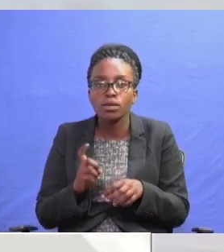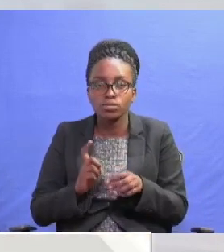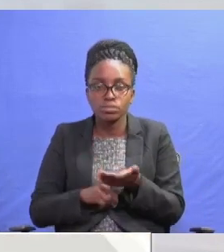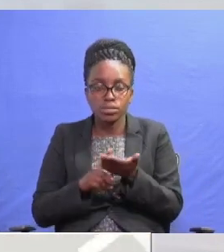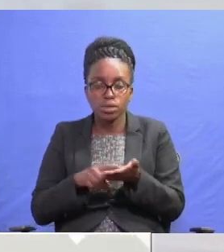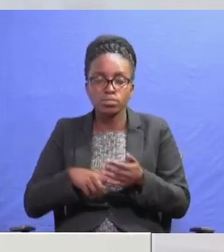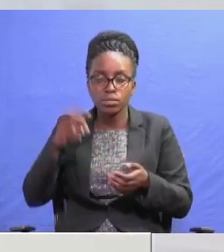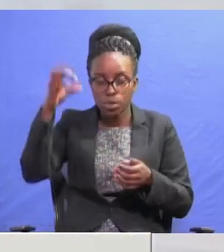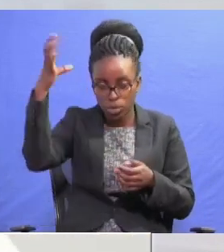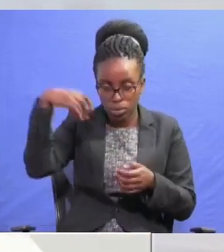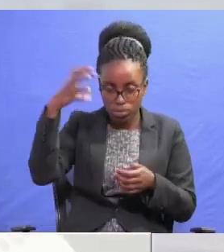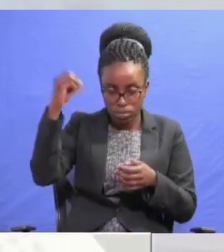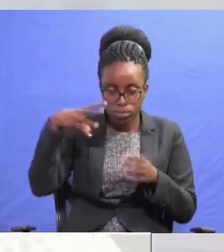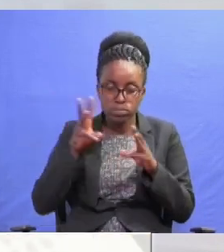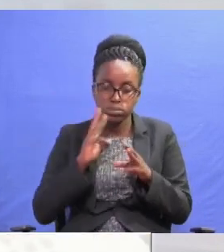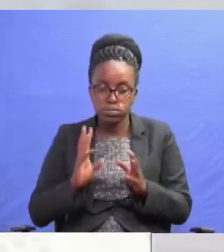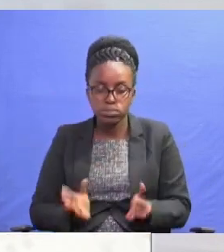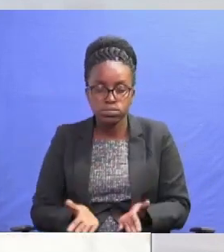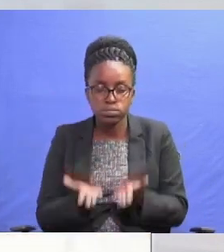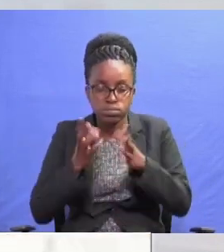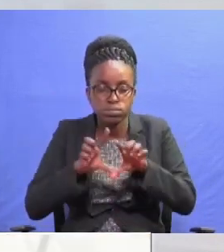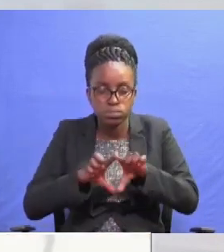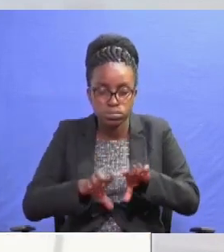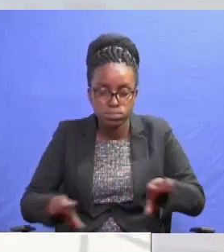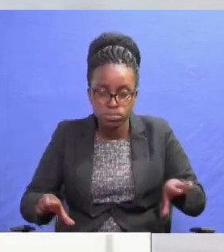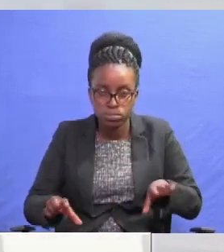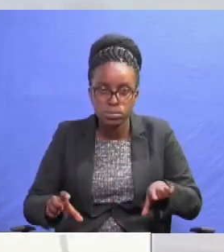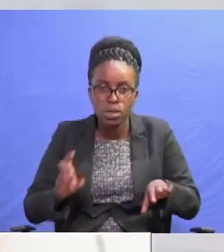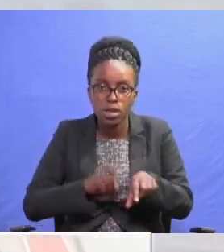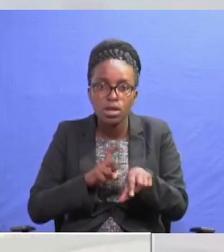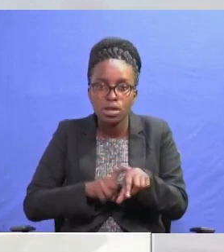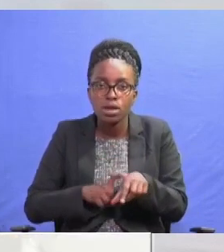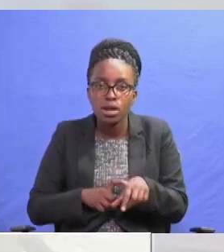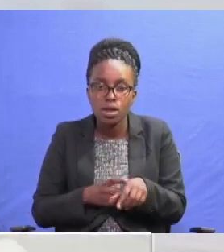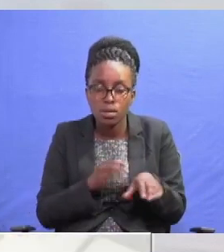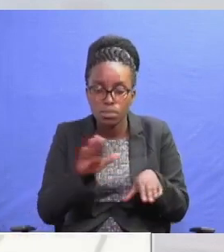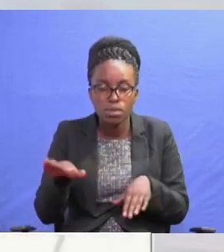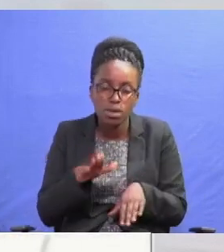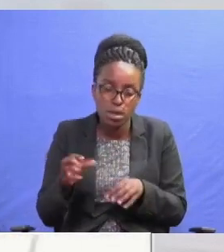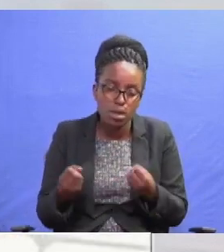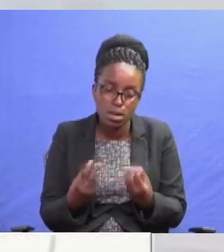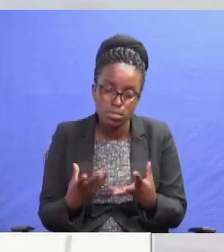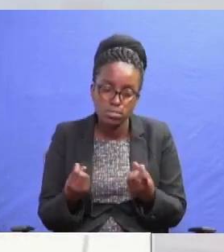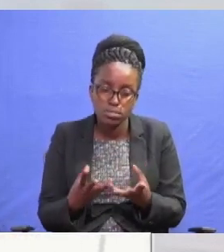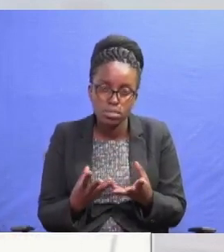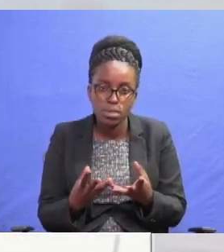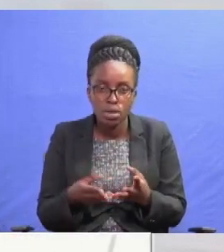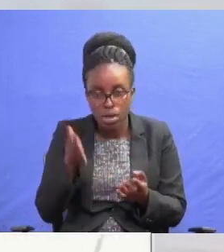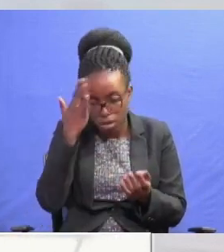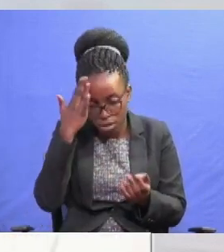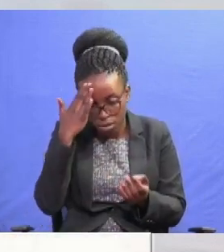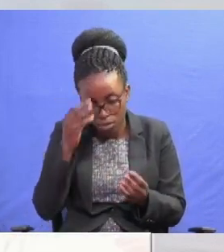and of course the landslide. And this is an area that probably many people, they don't know the